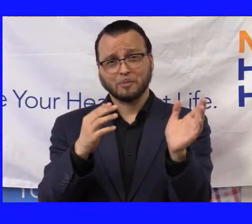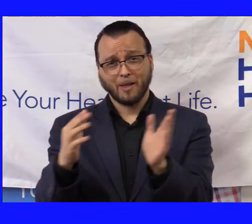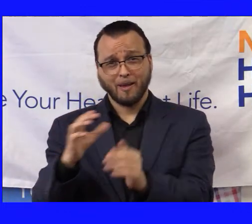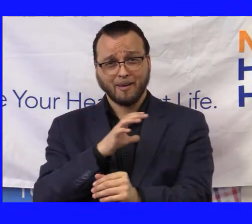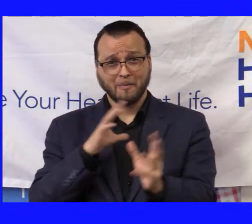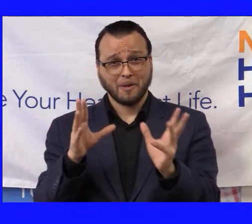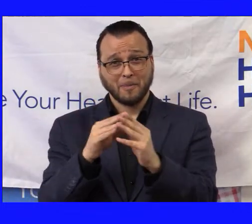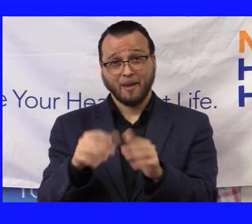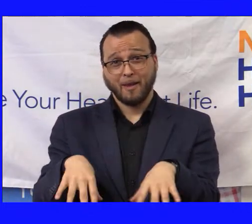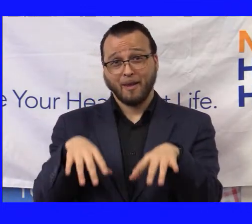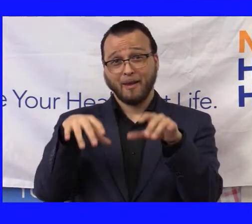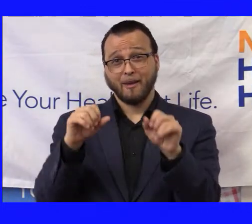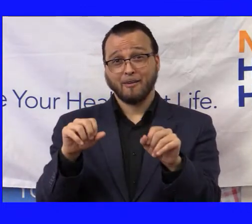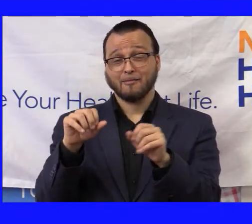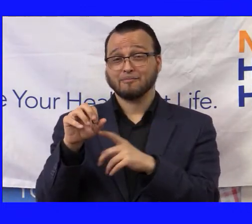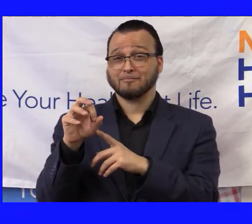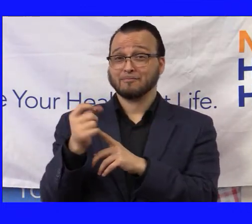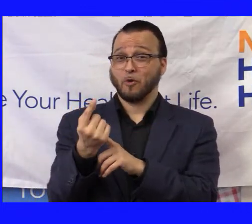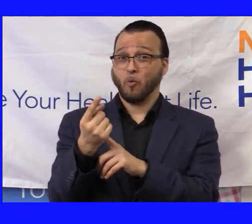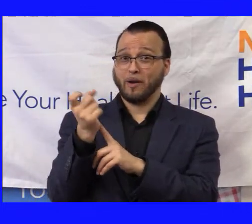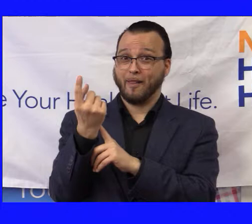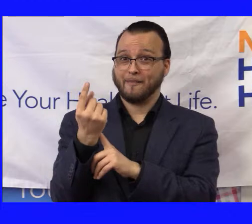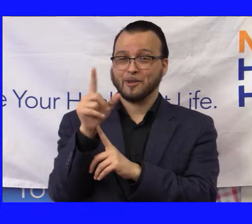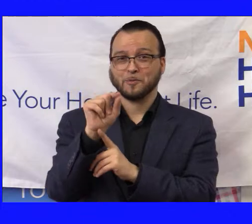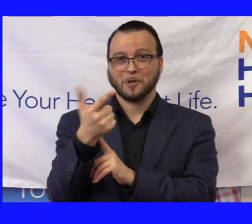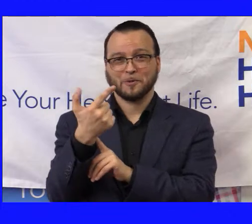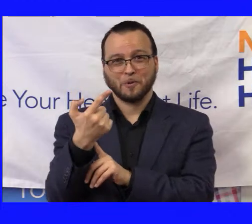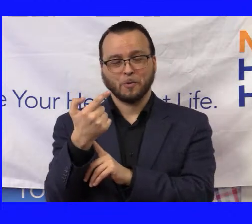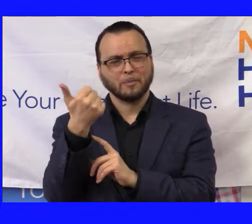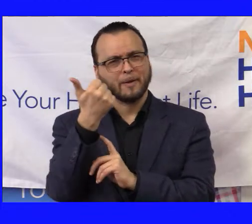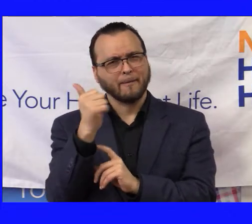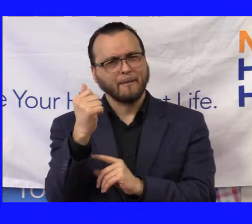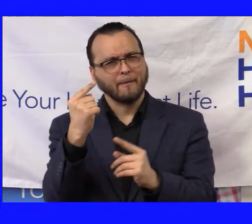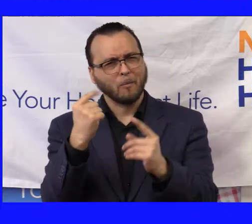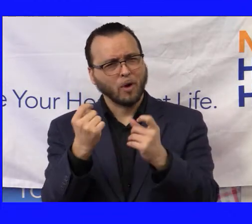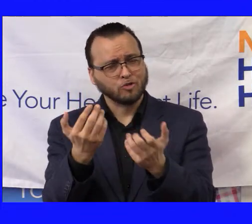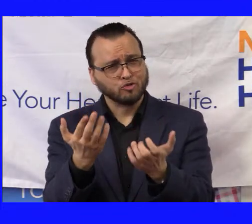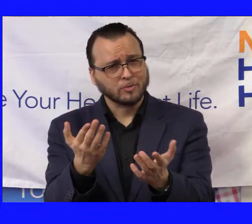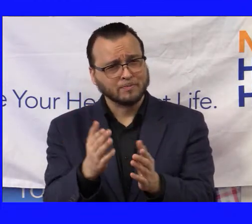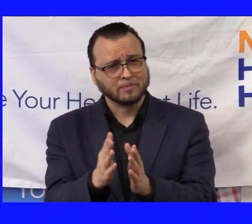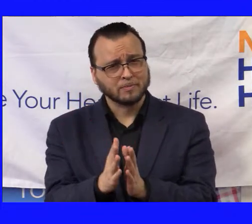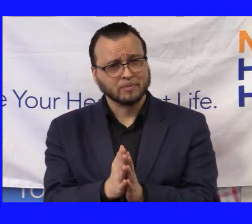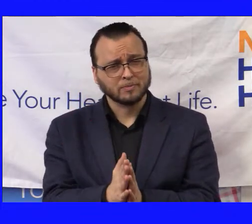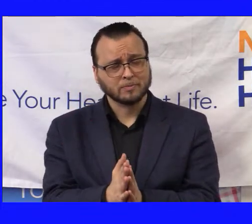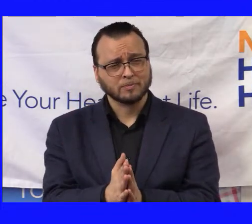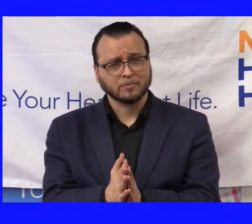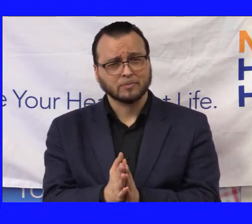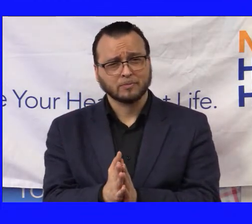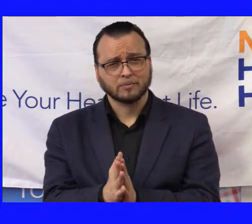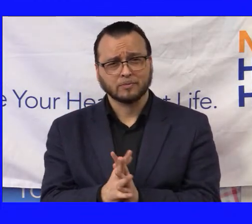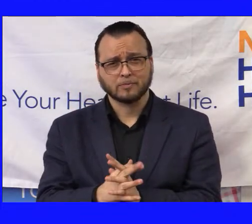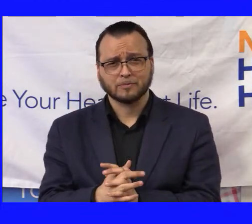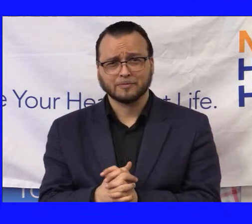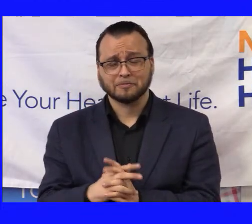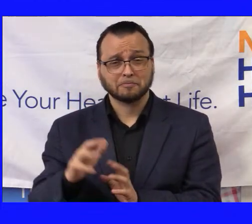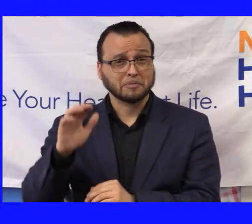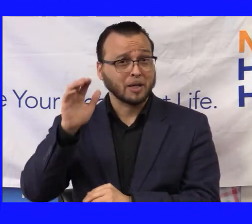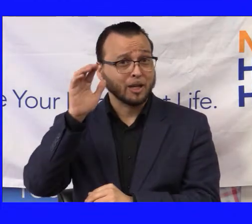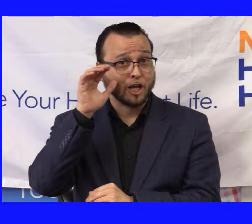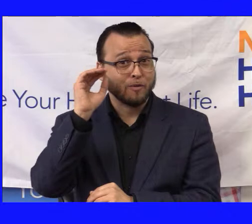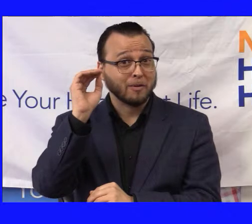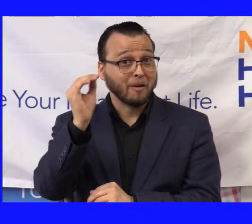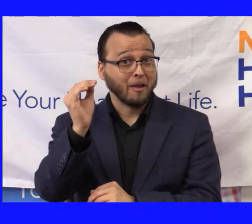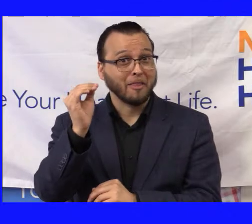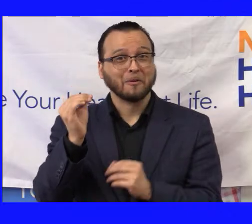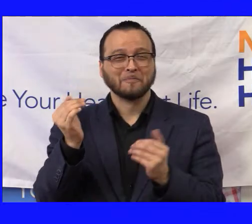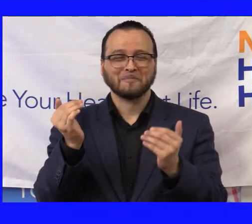11, 2021. Anybody has any questions? Hearing none, I